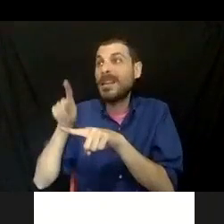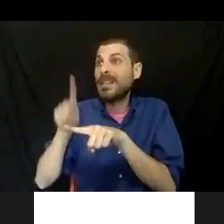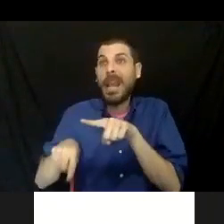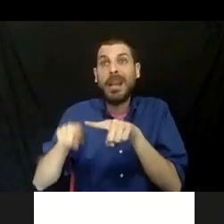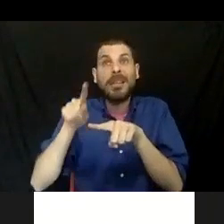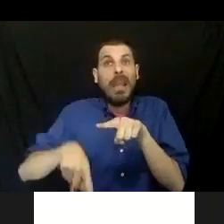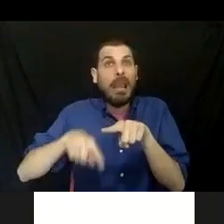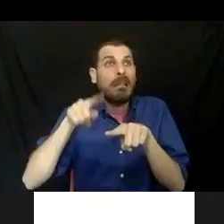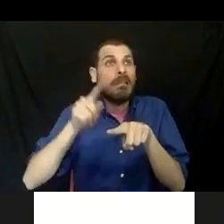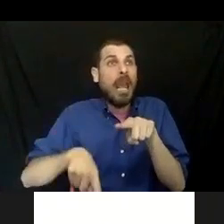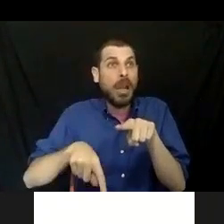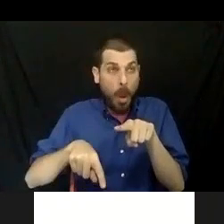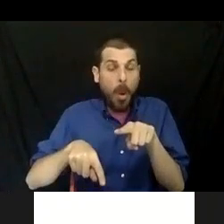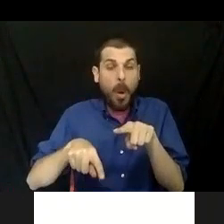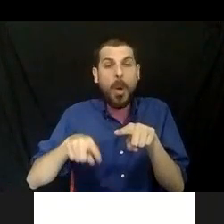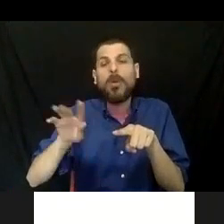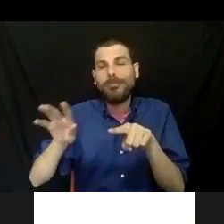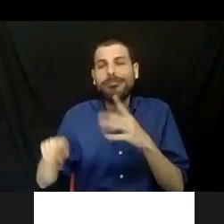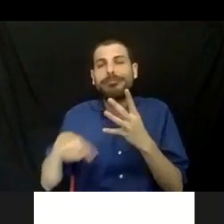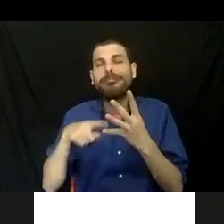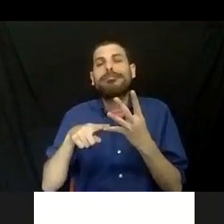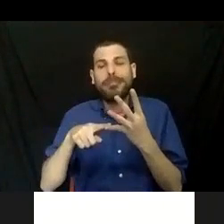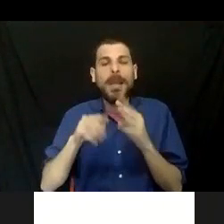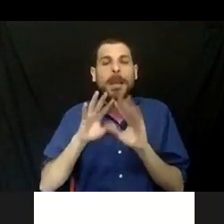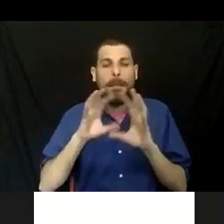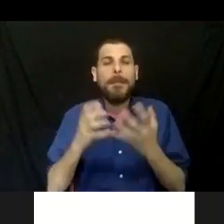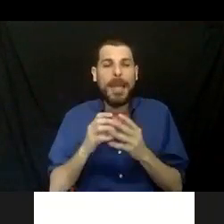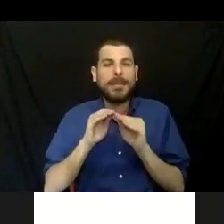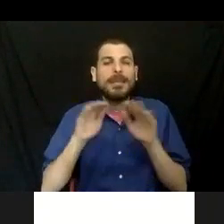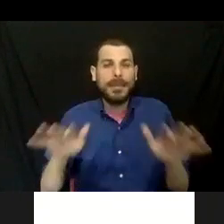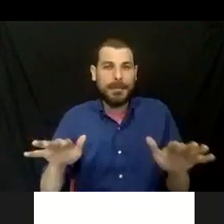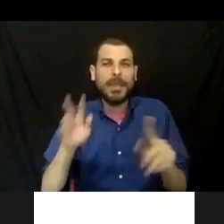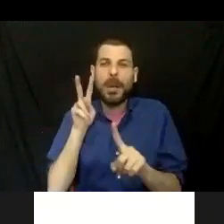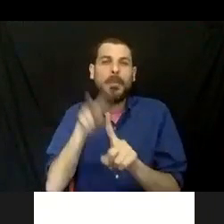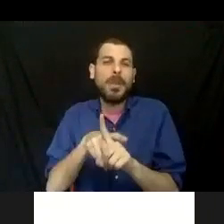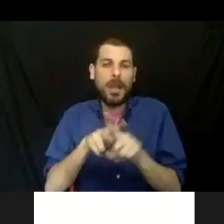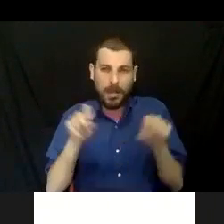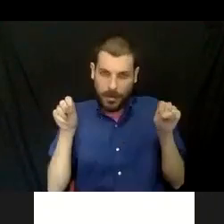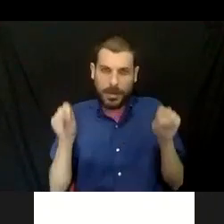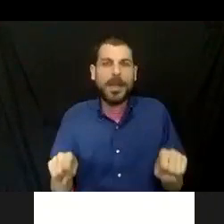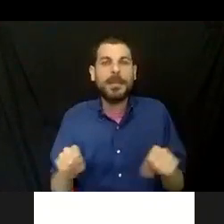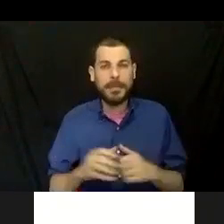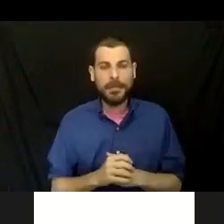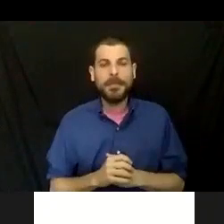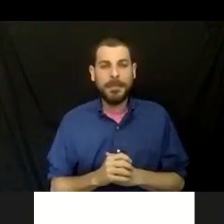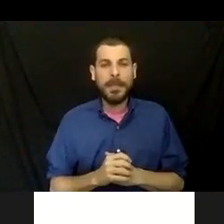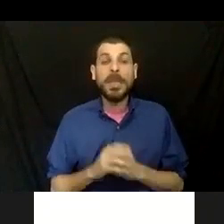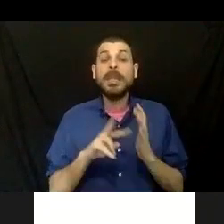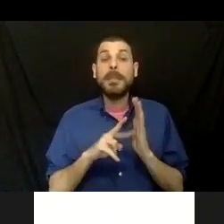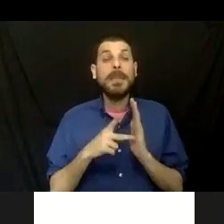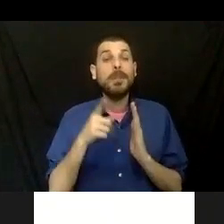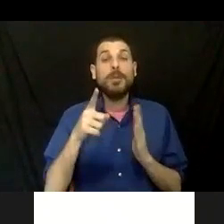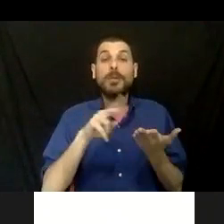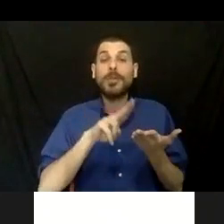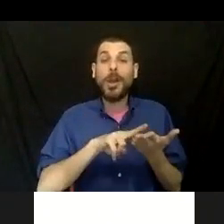So, for example, if you're not eligible for traditional unemployment, this might apply to contract workers,